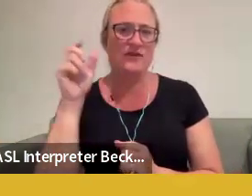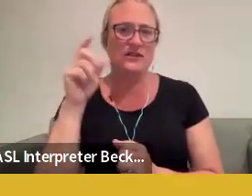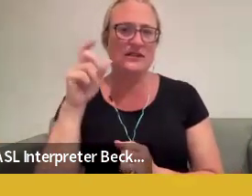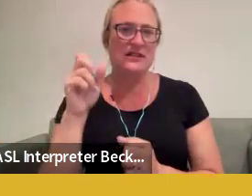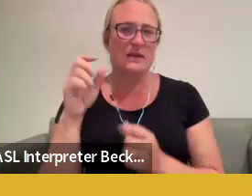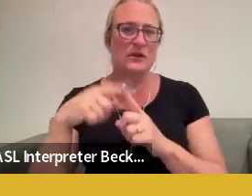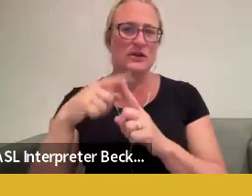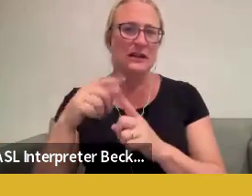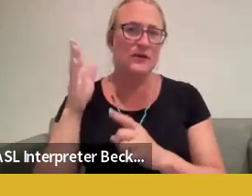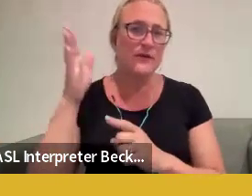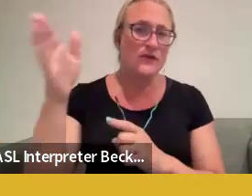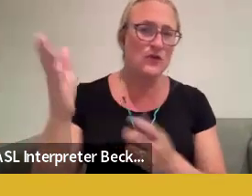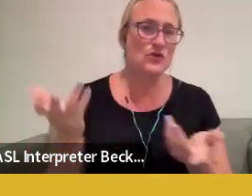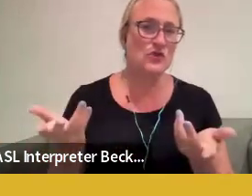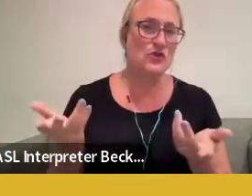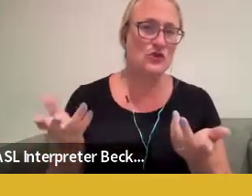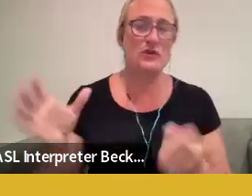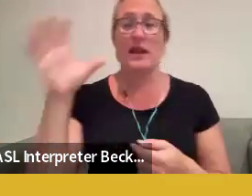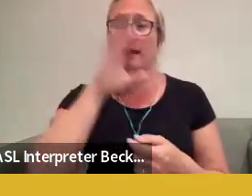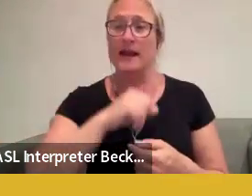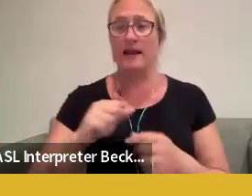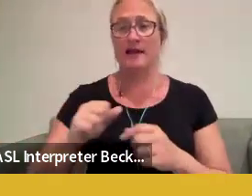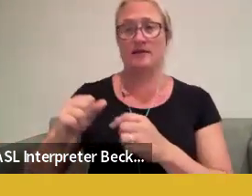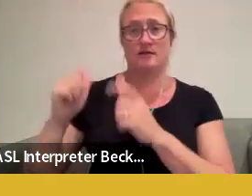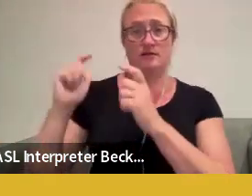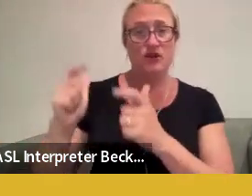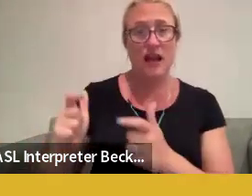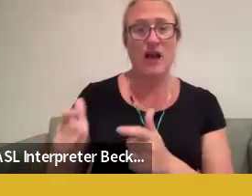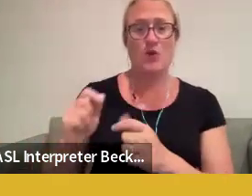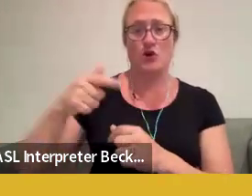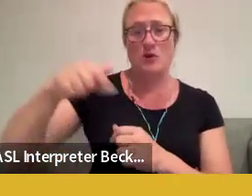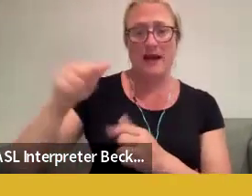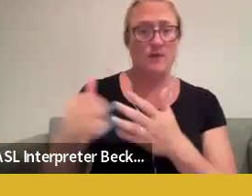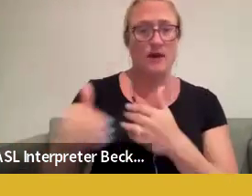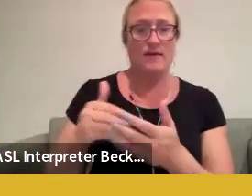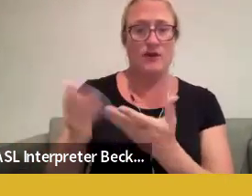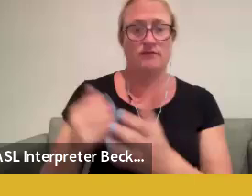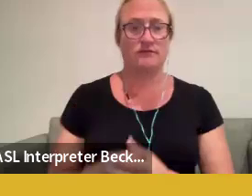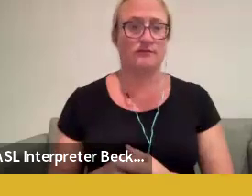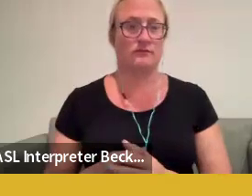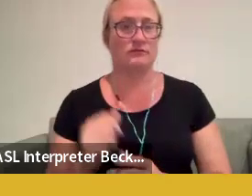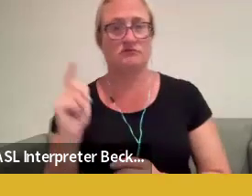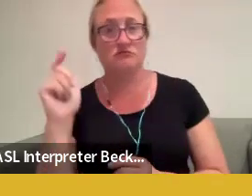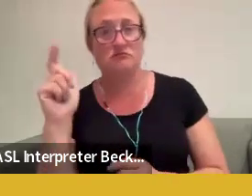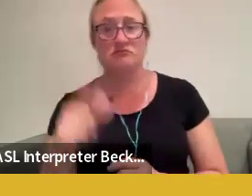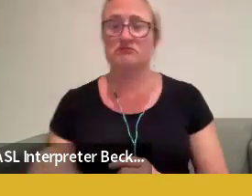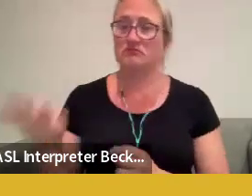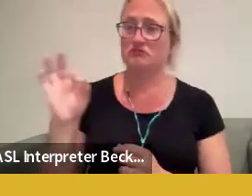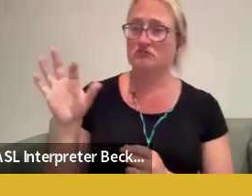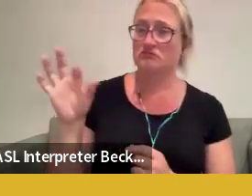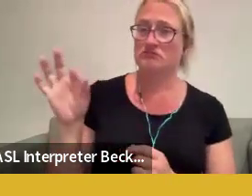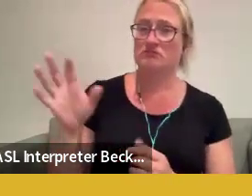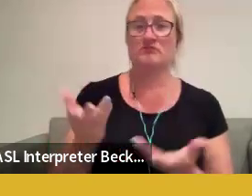future? You can write it in the chat. It seems like it's working now. 195.